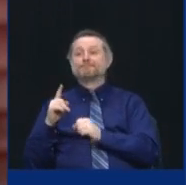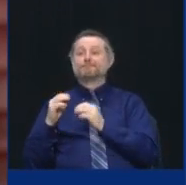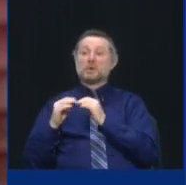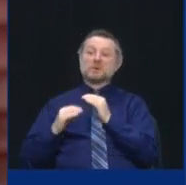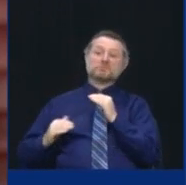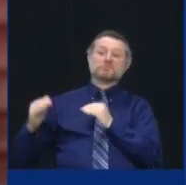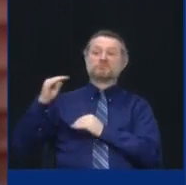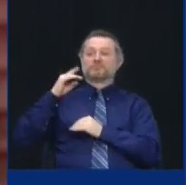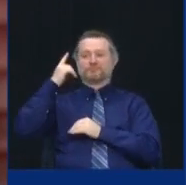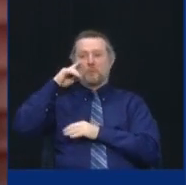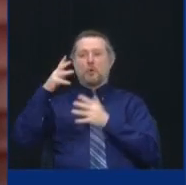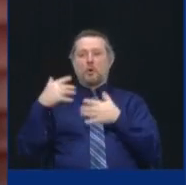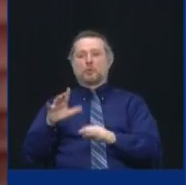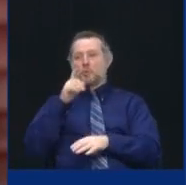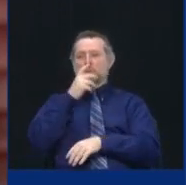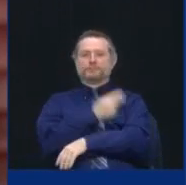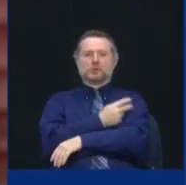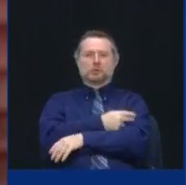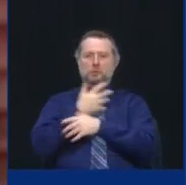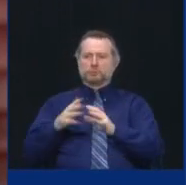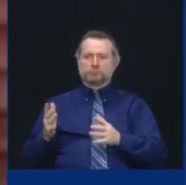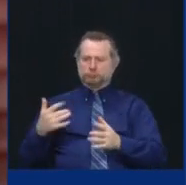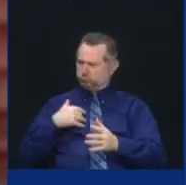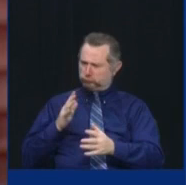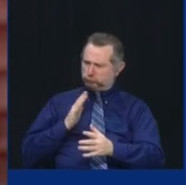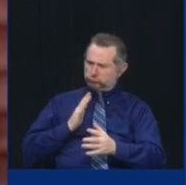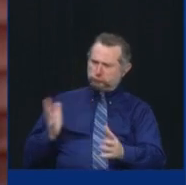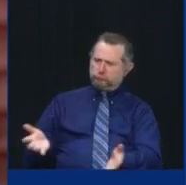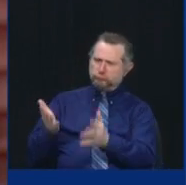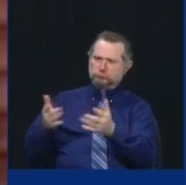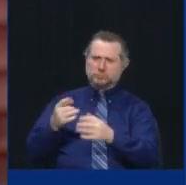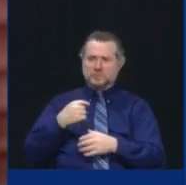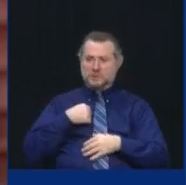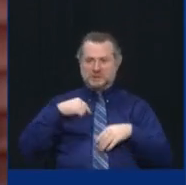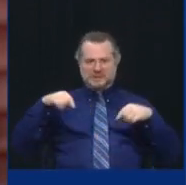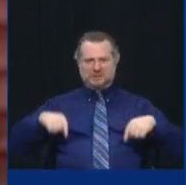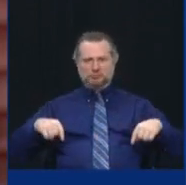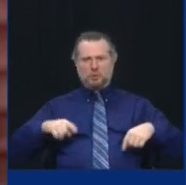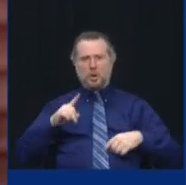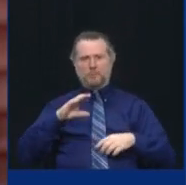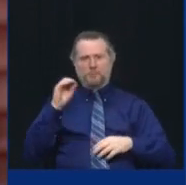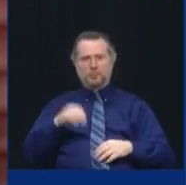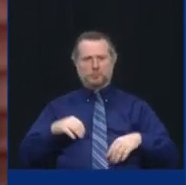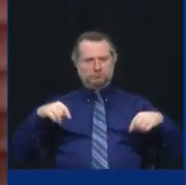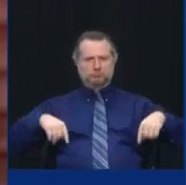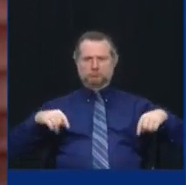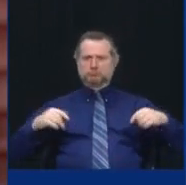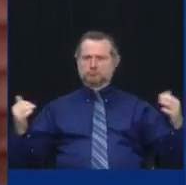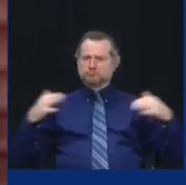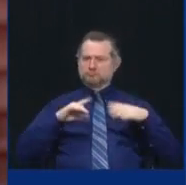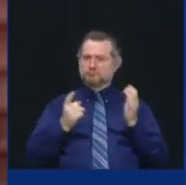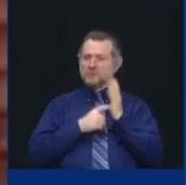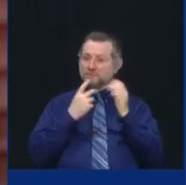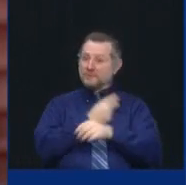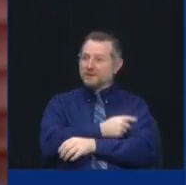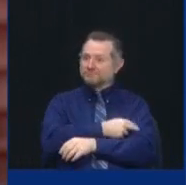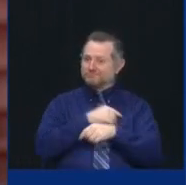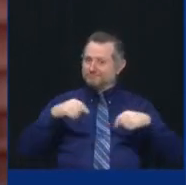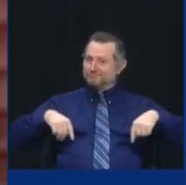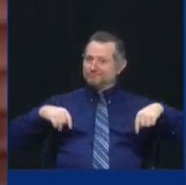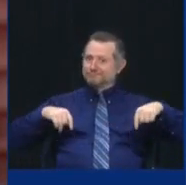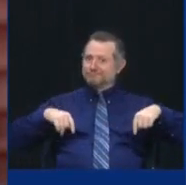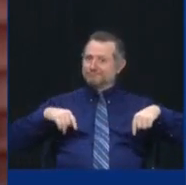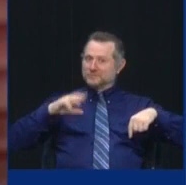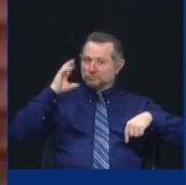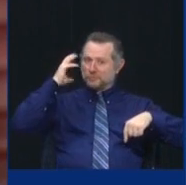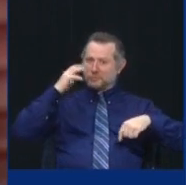for vaccinated people. Radio City is going to be 100%. I encourage that because that's an incentive to